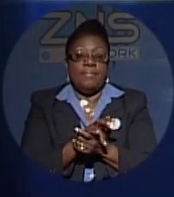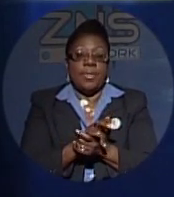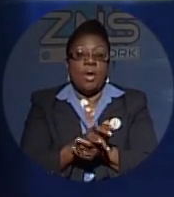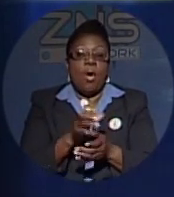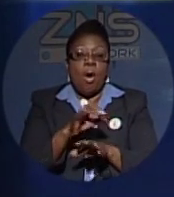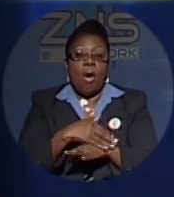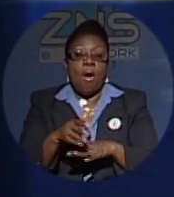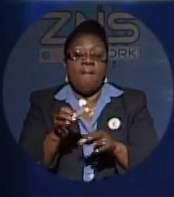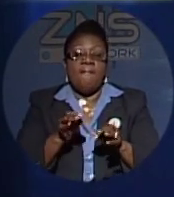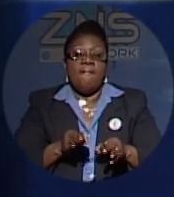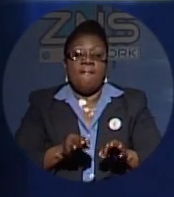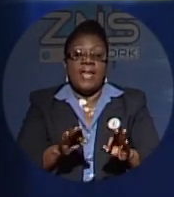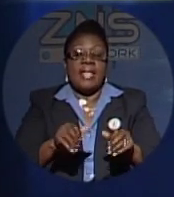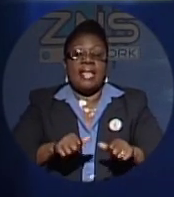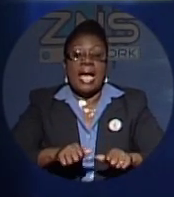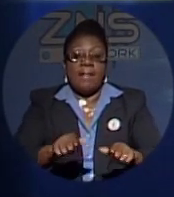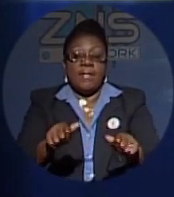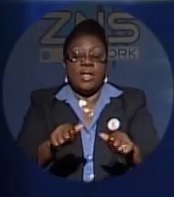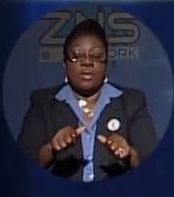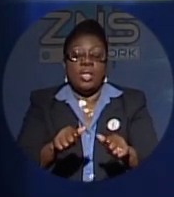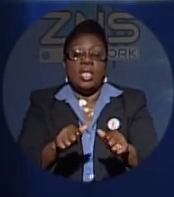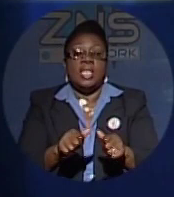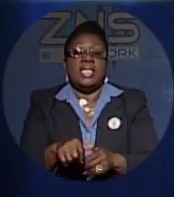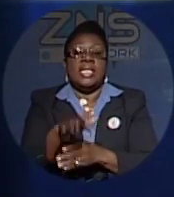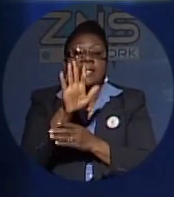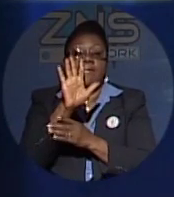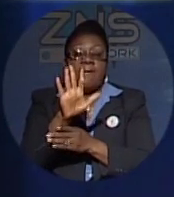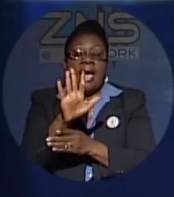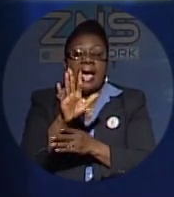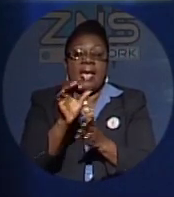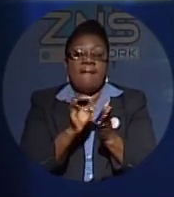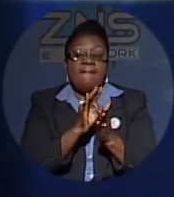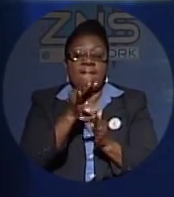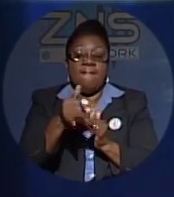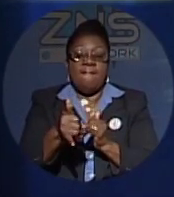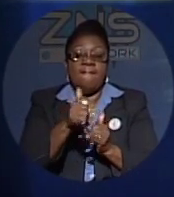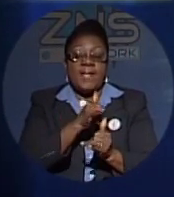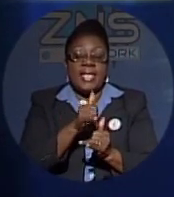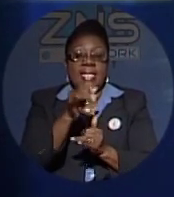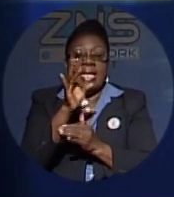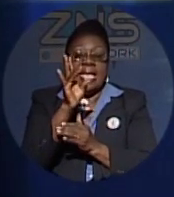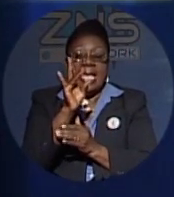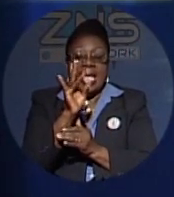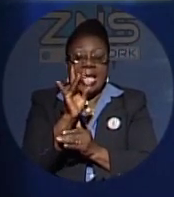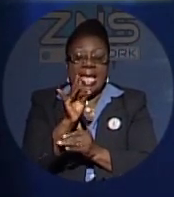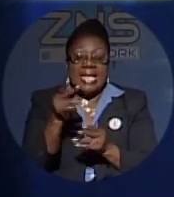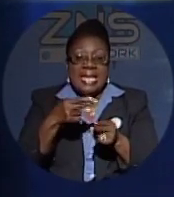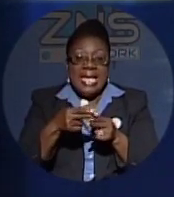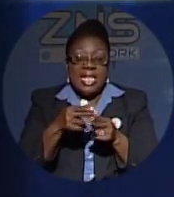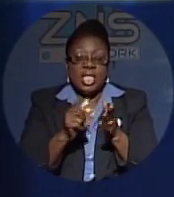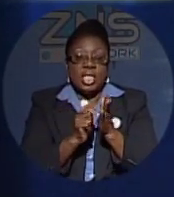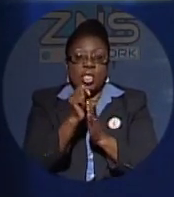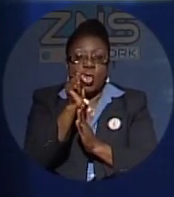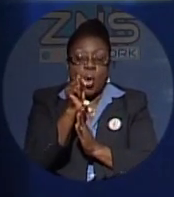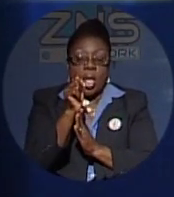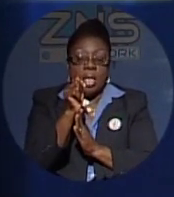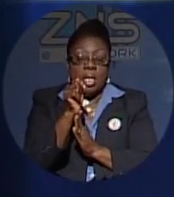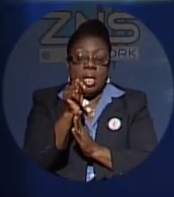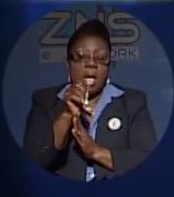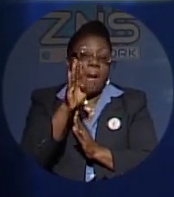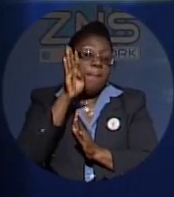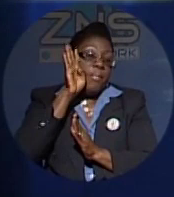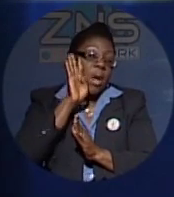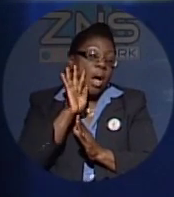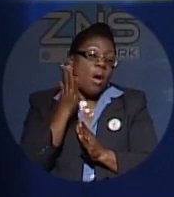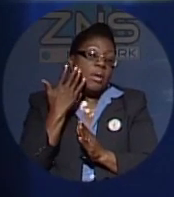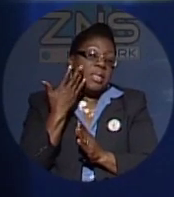shoes. Wilmott stands around 5 feet 8 inches, is slim built, and has a brown complexion and brown shoulder-length hair. Now, if you have any